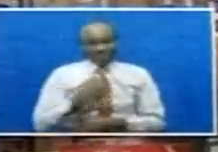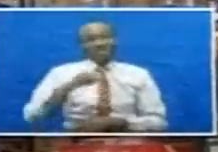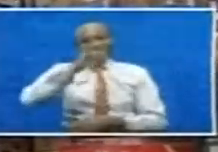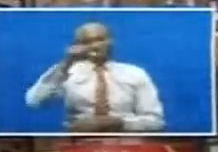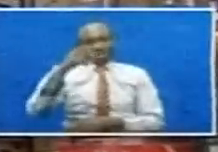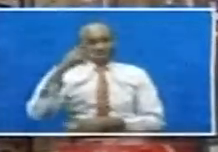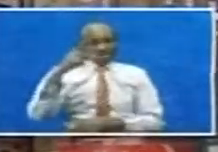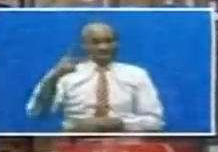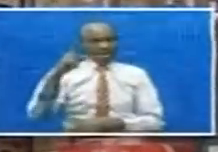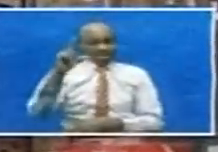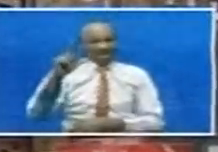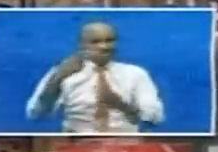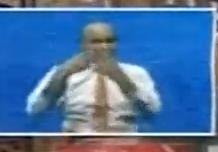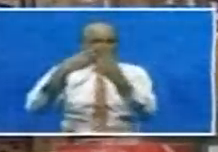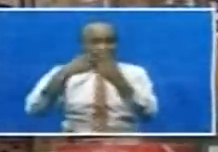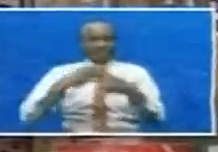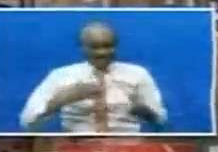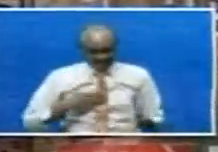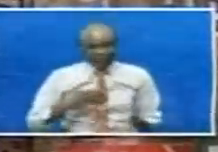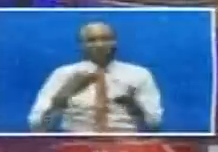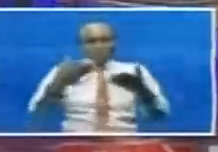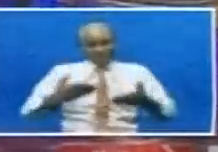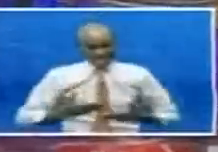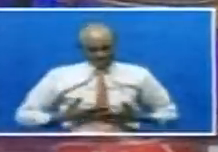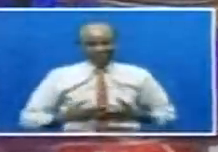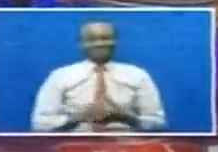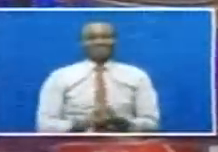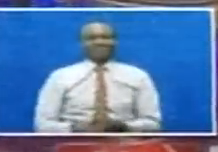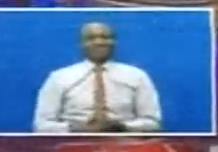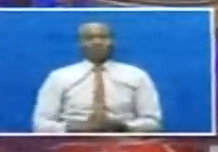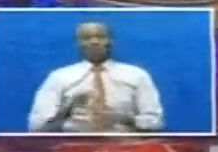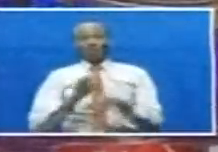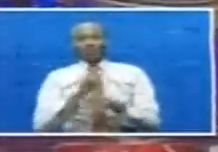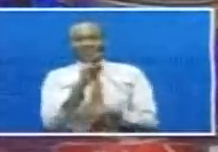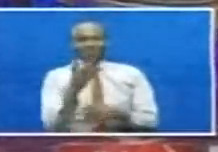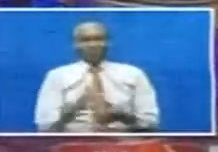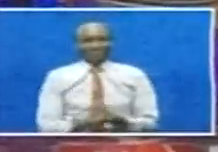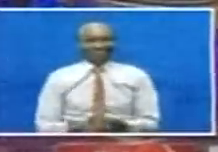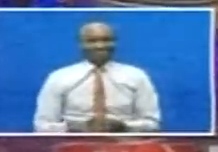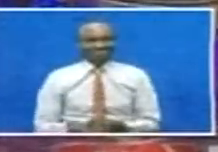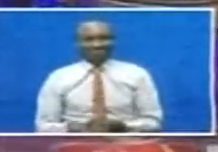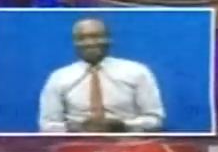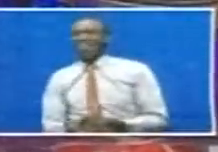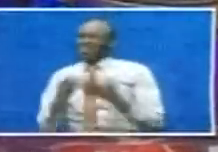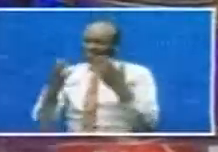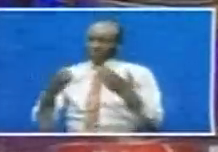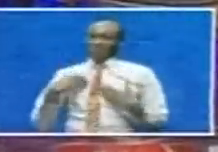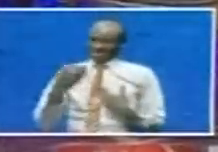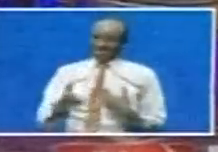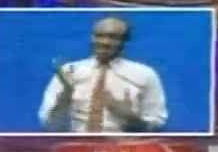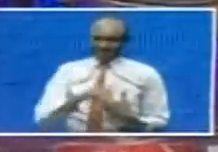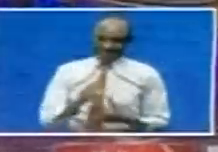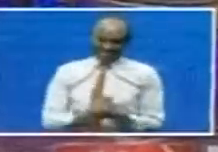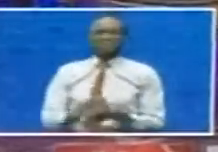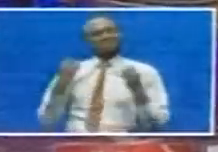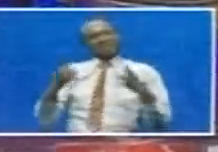JKL. It is time for JKL. Welcome to the show. Good to see you. Thank you for having me back on the bench. A lot of women